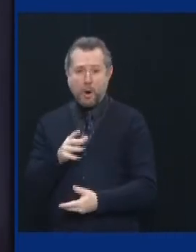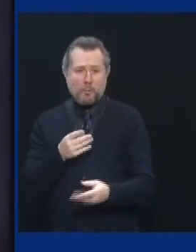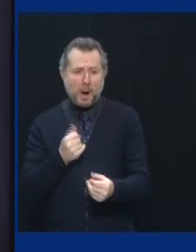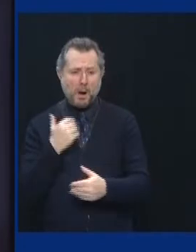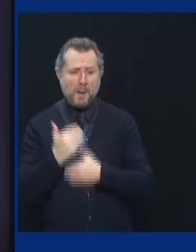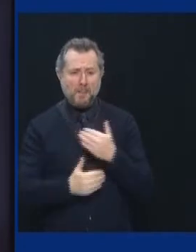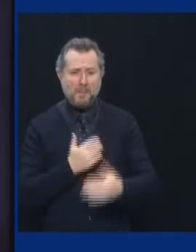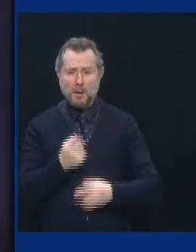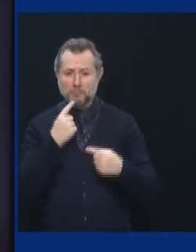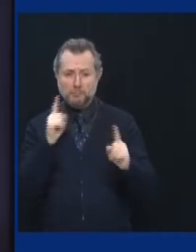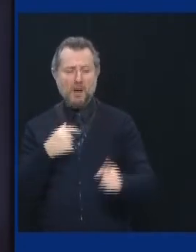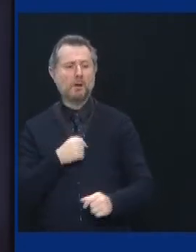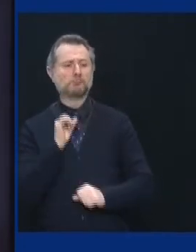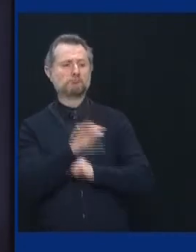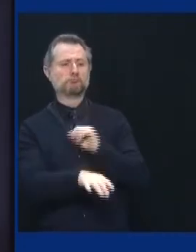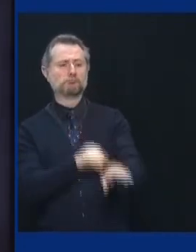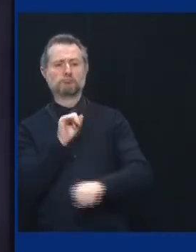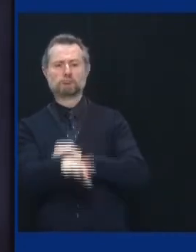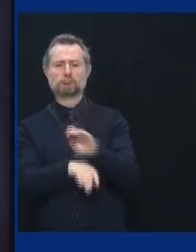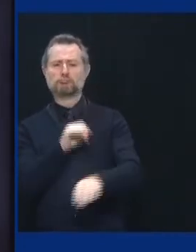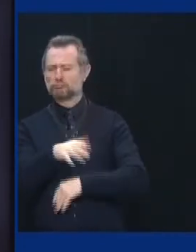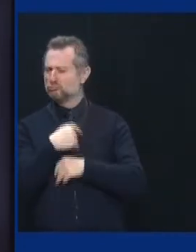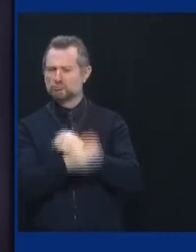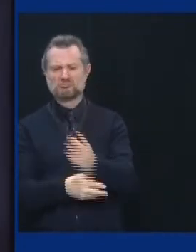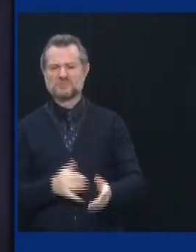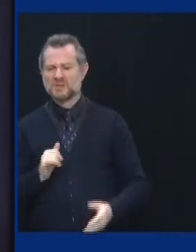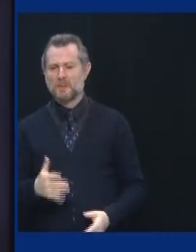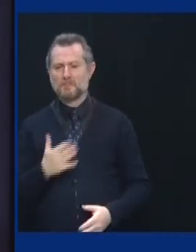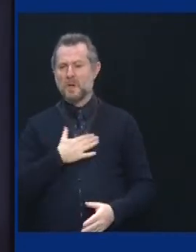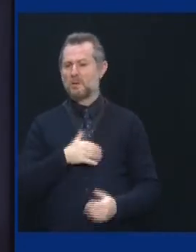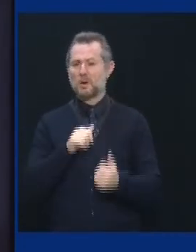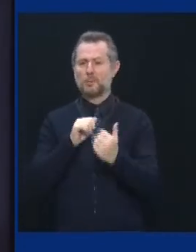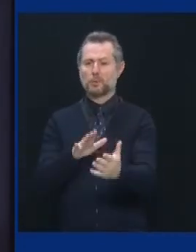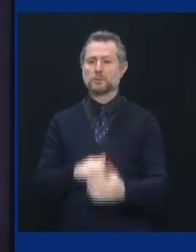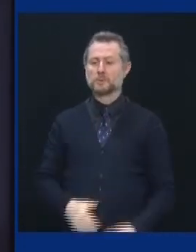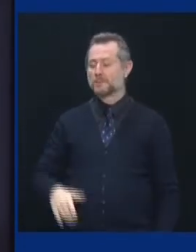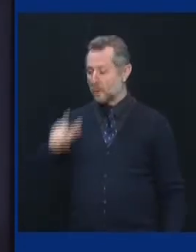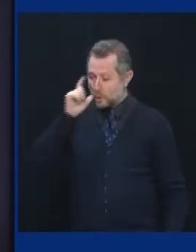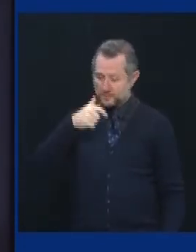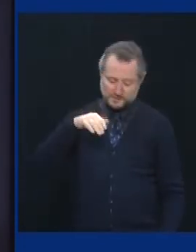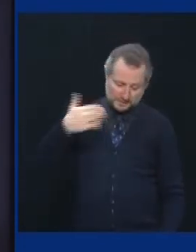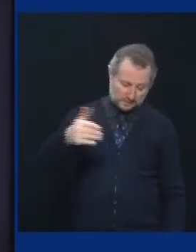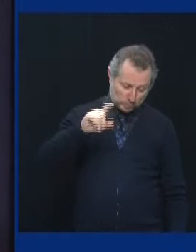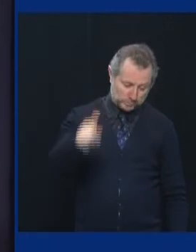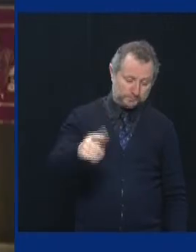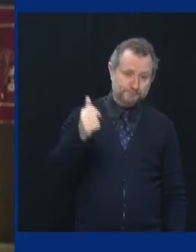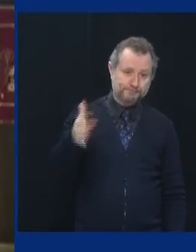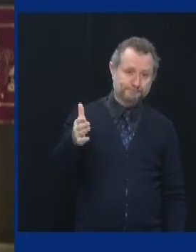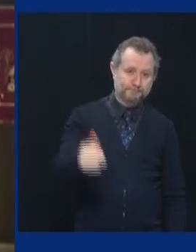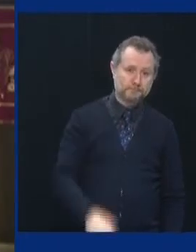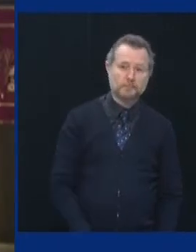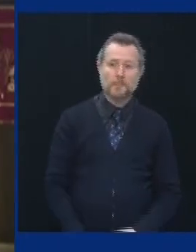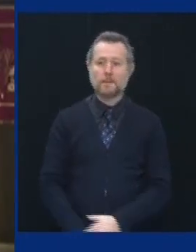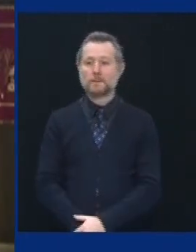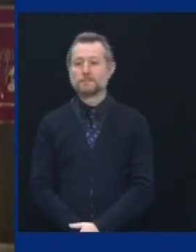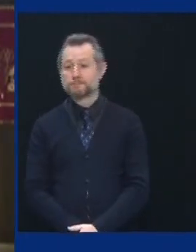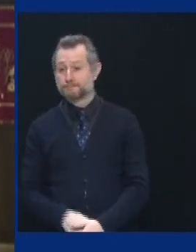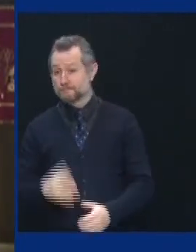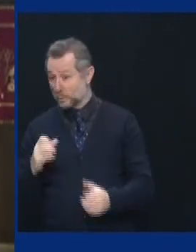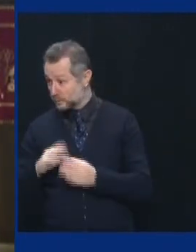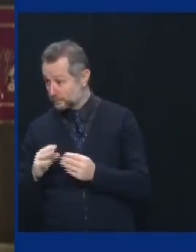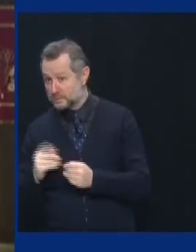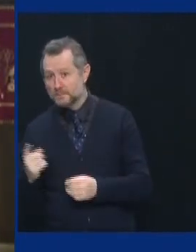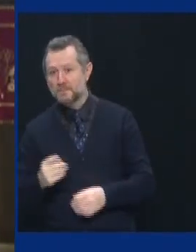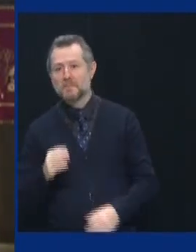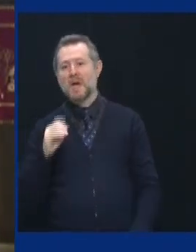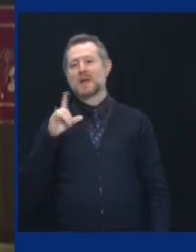performing facilities. That's the only action. Operator, next question. Did you have a point? No, I would just add that